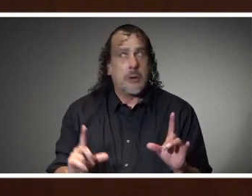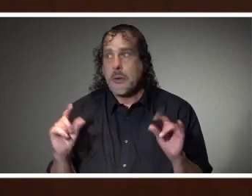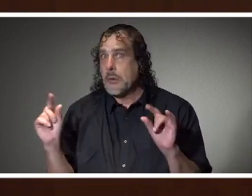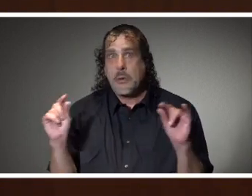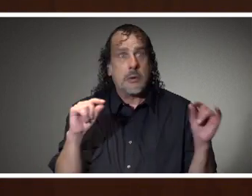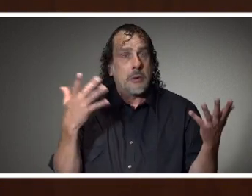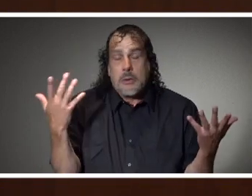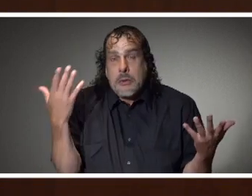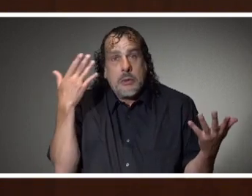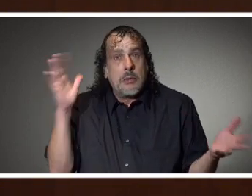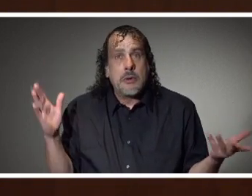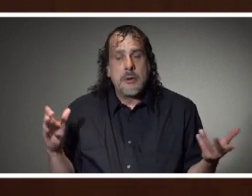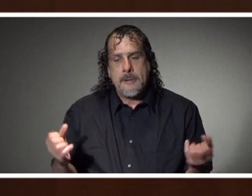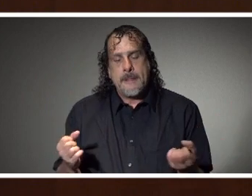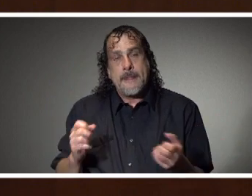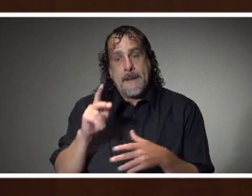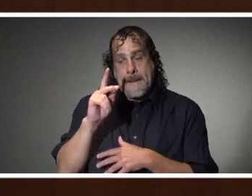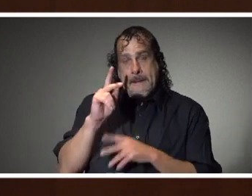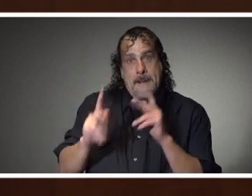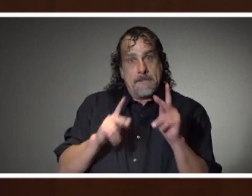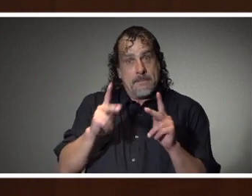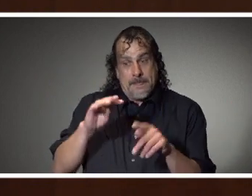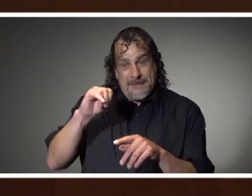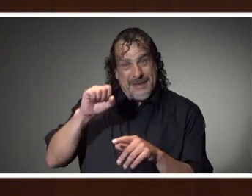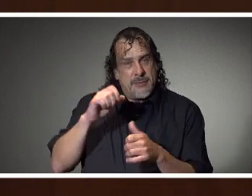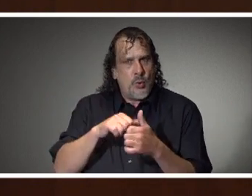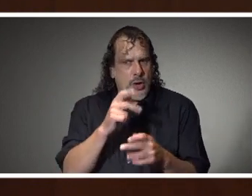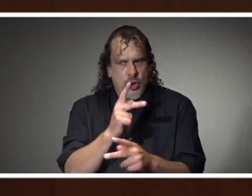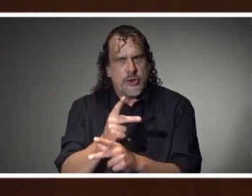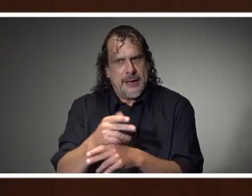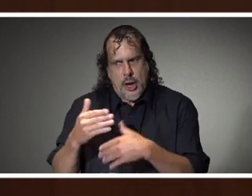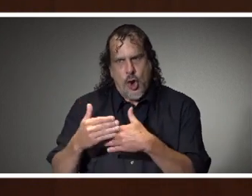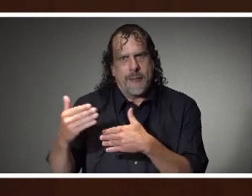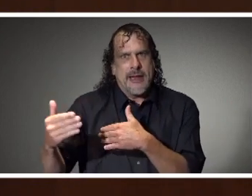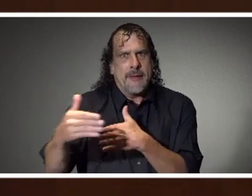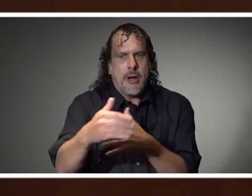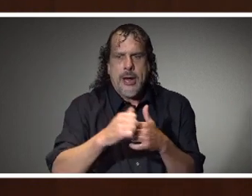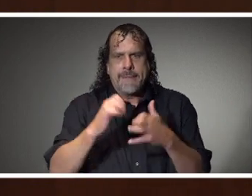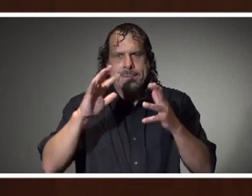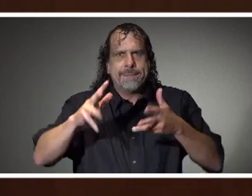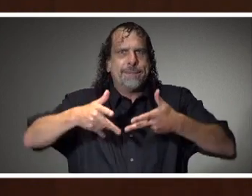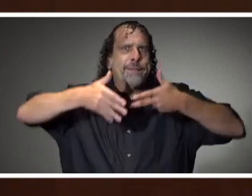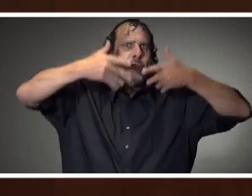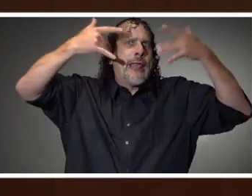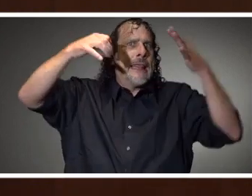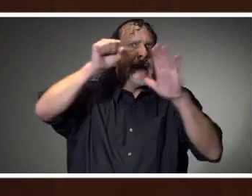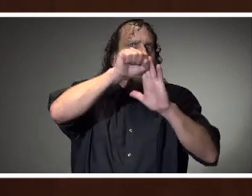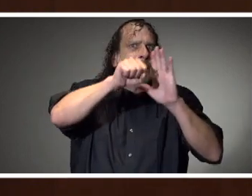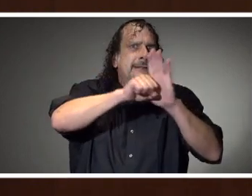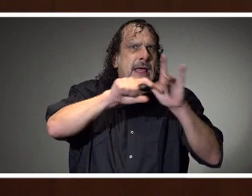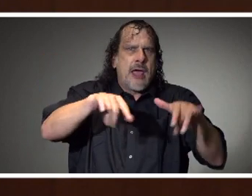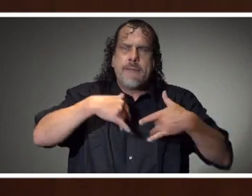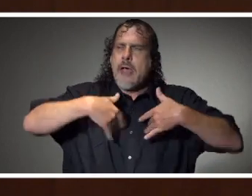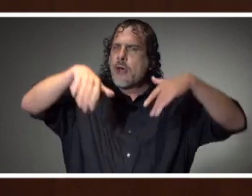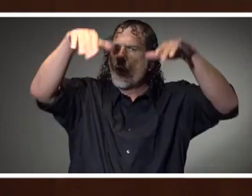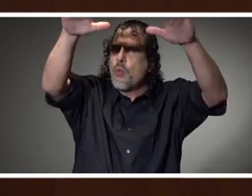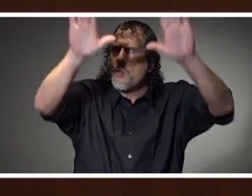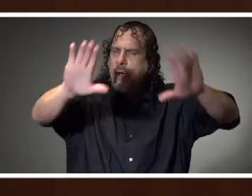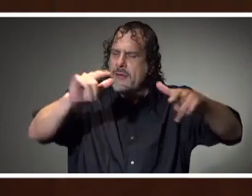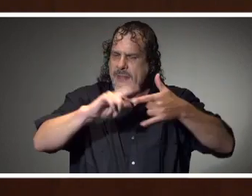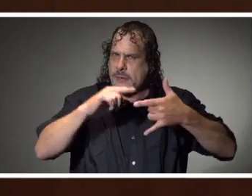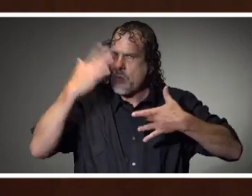known for taking care of their neighbors and for being the hospitality state, which is absolutely wonderful. It's why I love to live